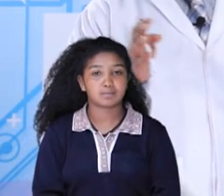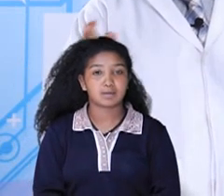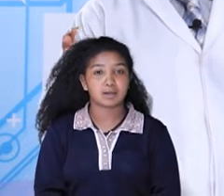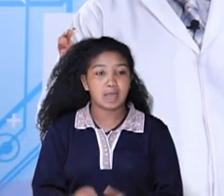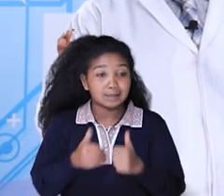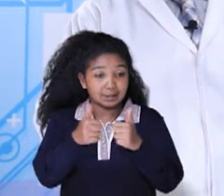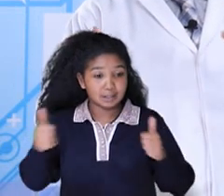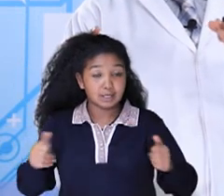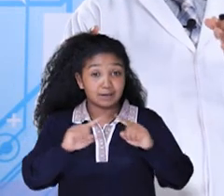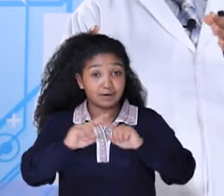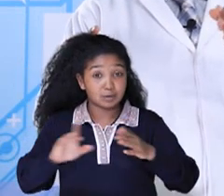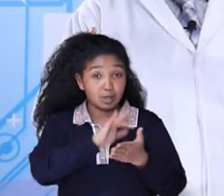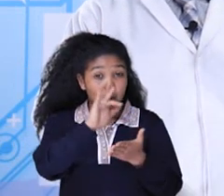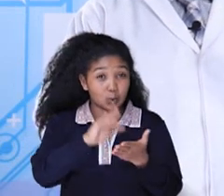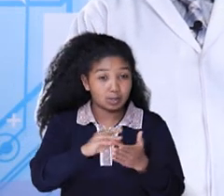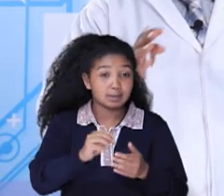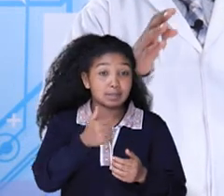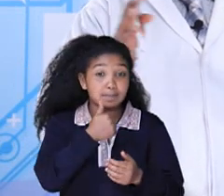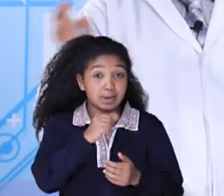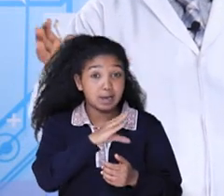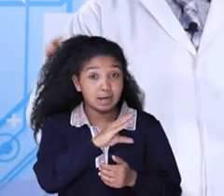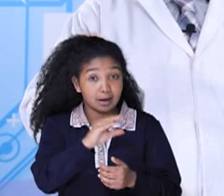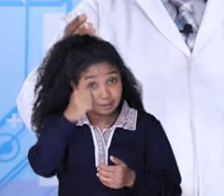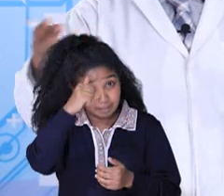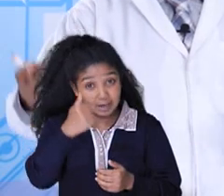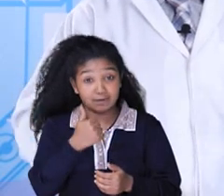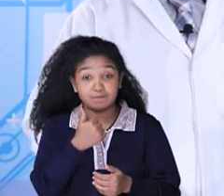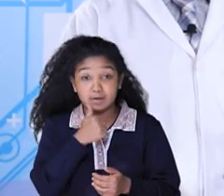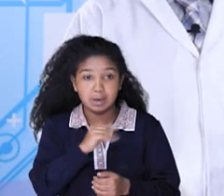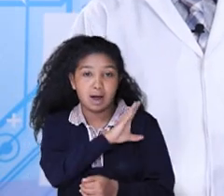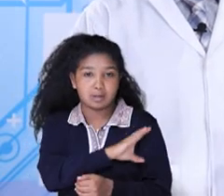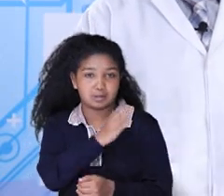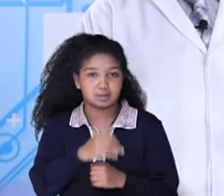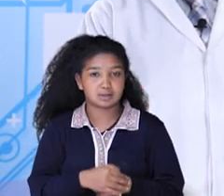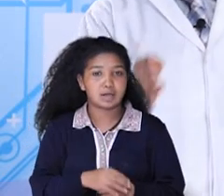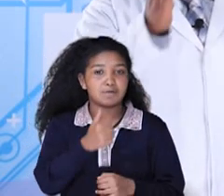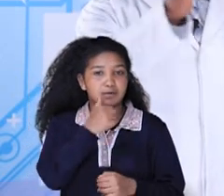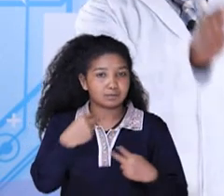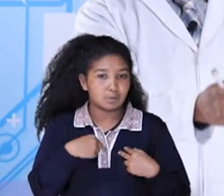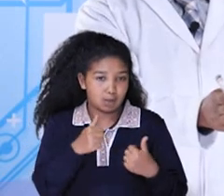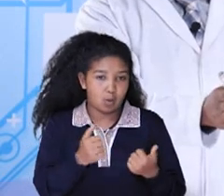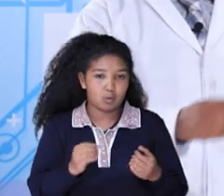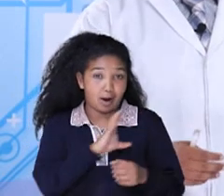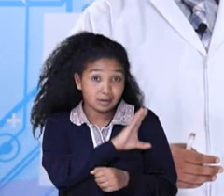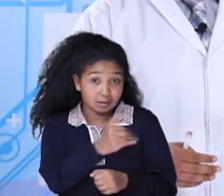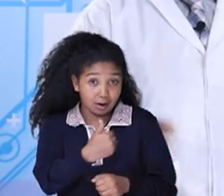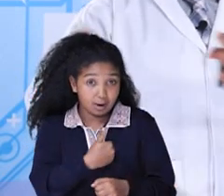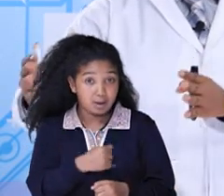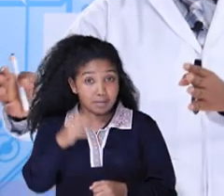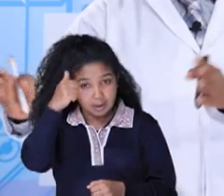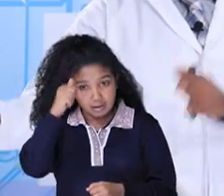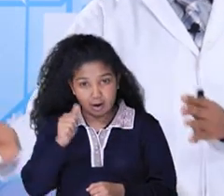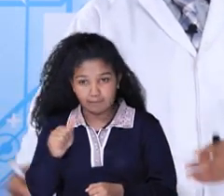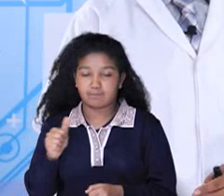a distinct difference between the male and female characteristics. Females have their own characteristics